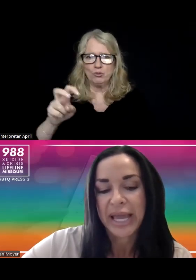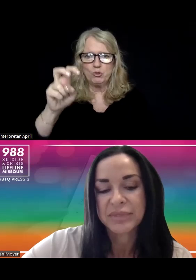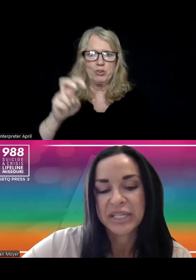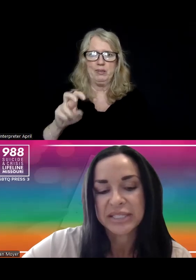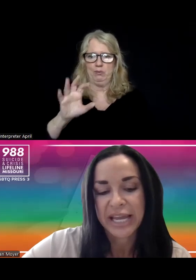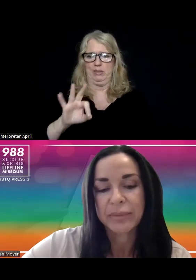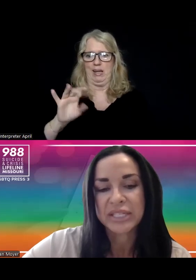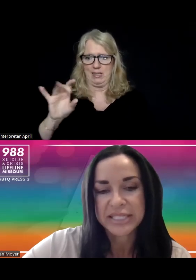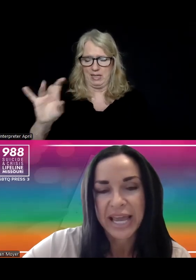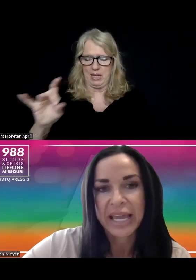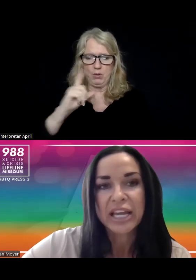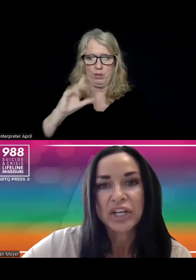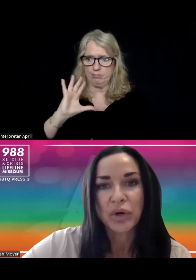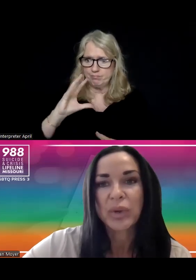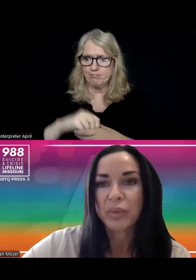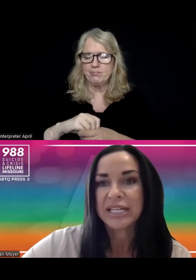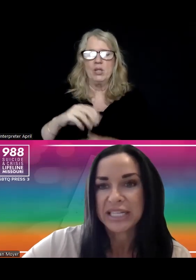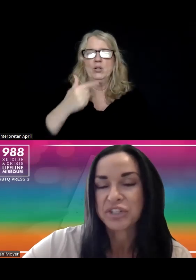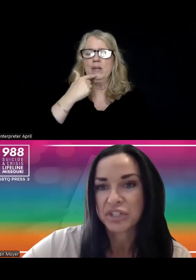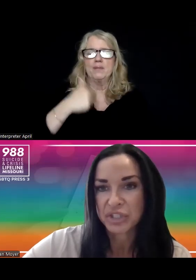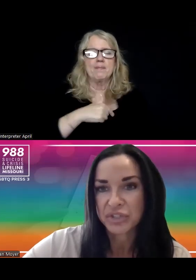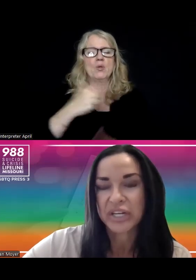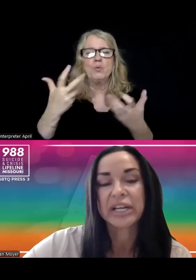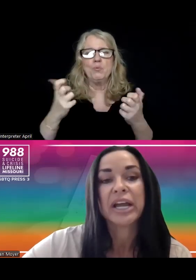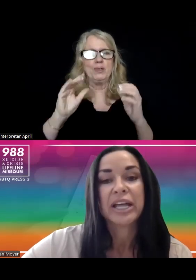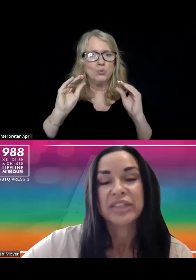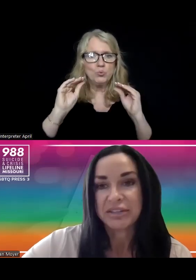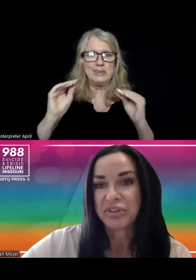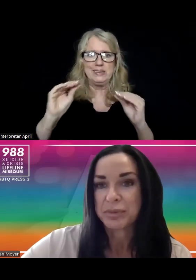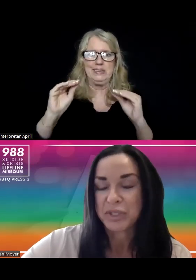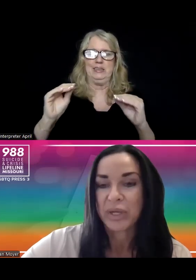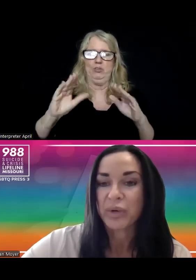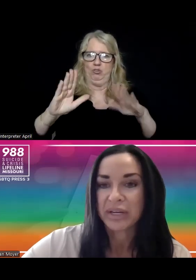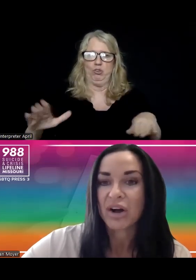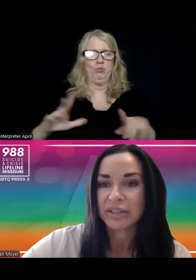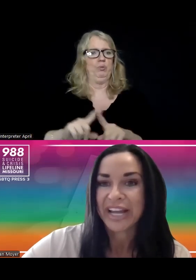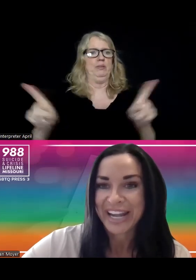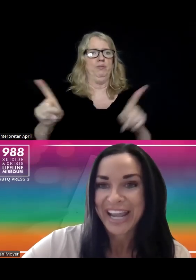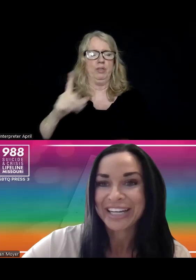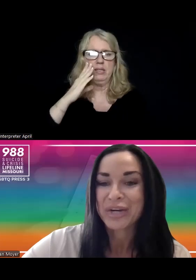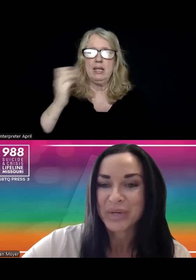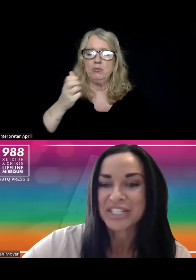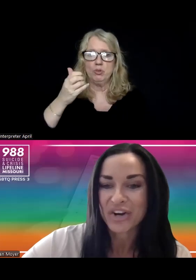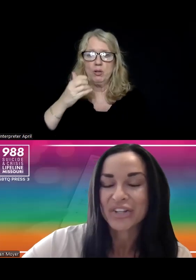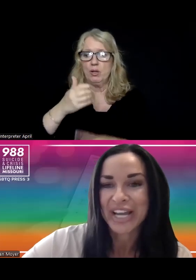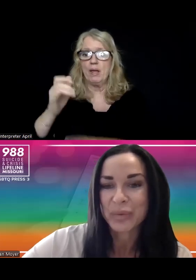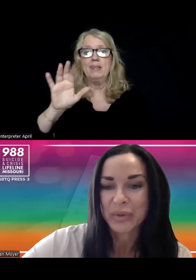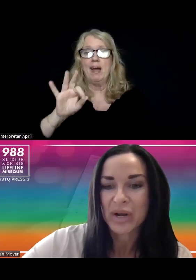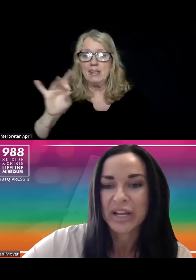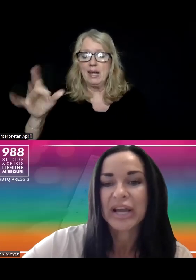really came to the table to say, we want to teach our children the difference between when to call 988 and when to